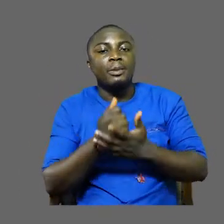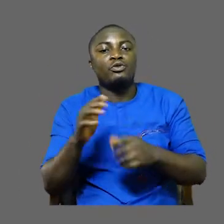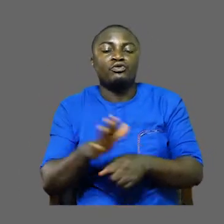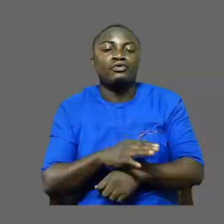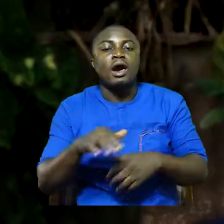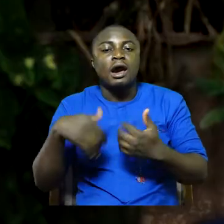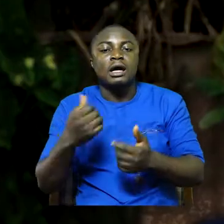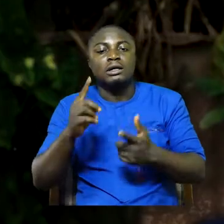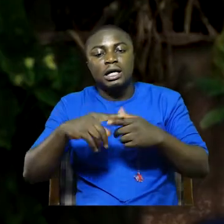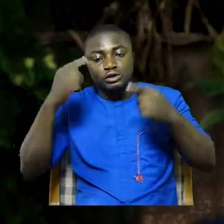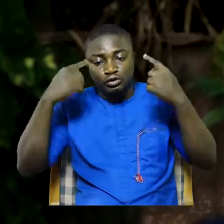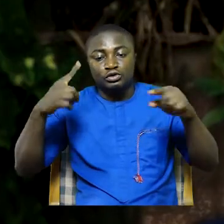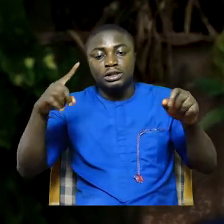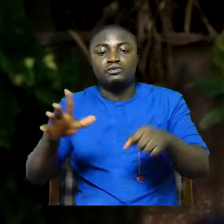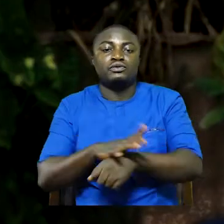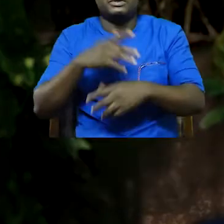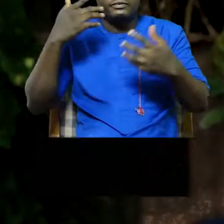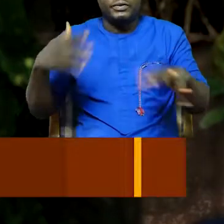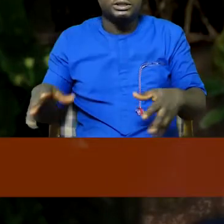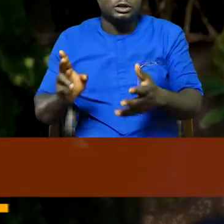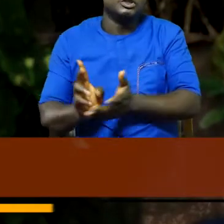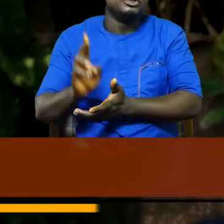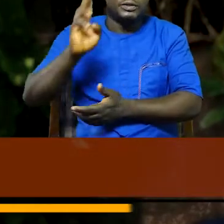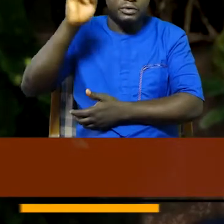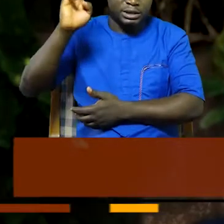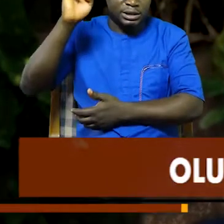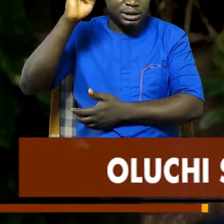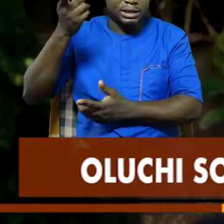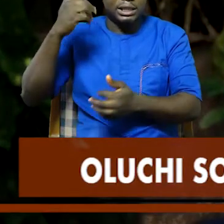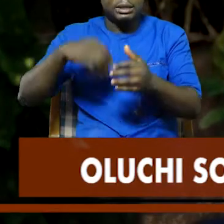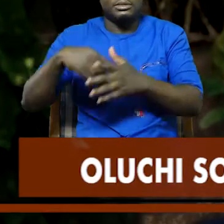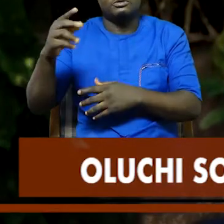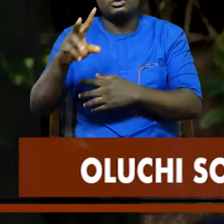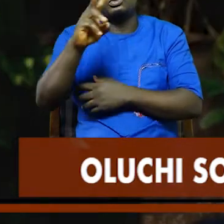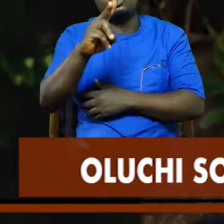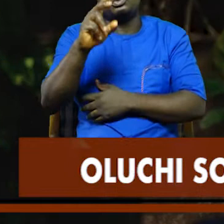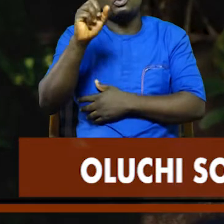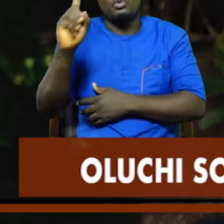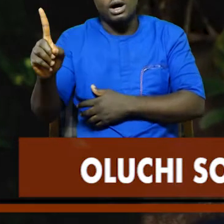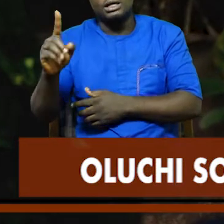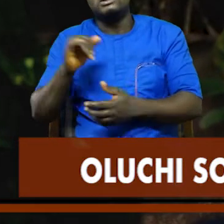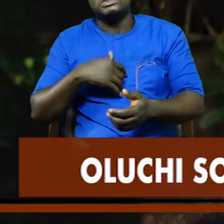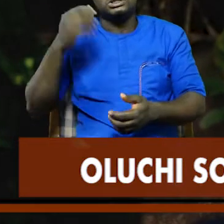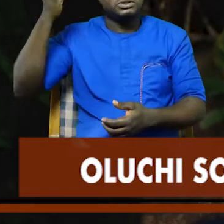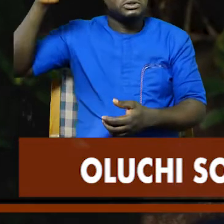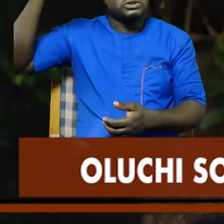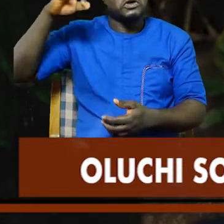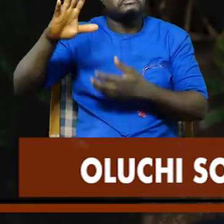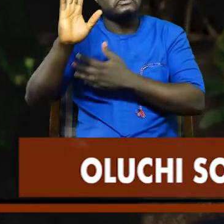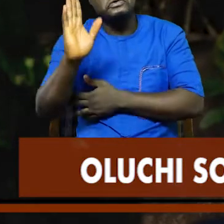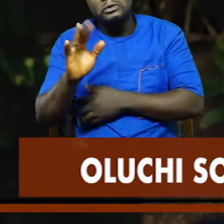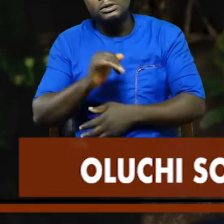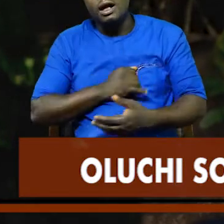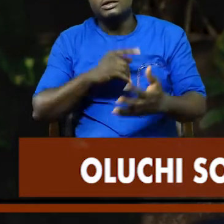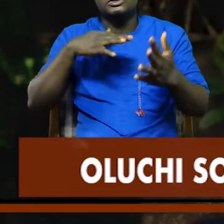very helpful. That was how I successfully finished the university. Came out with a 2-1 by the special grace of